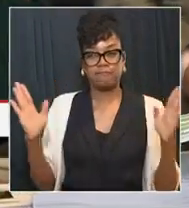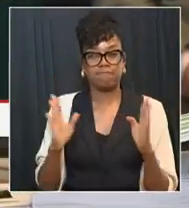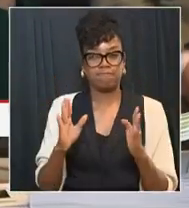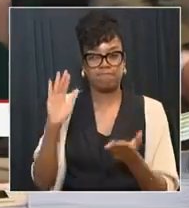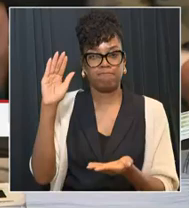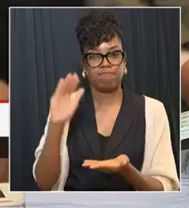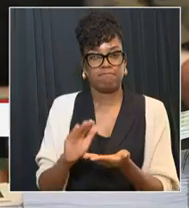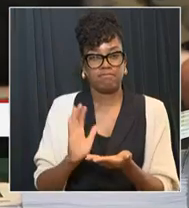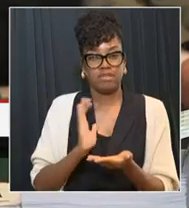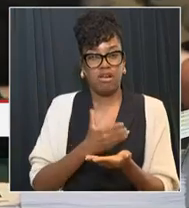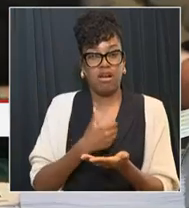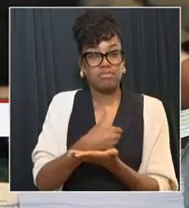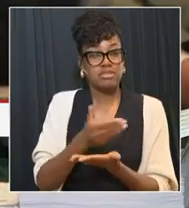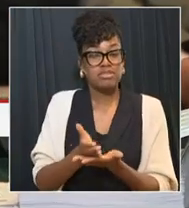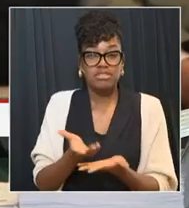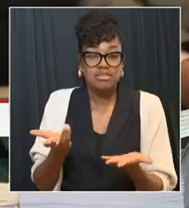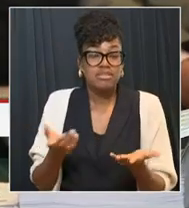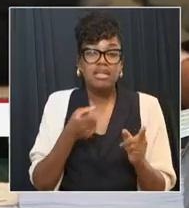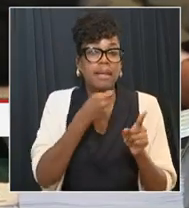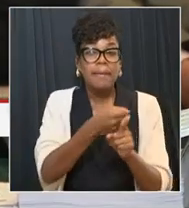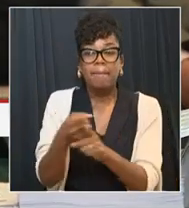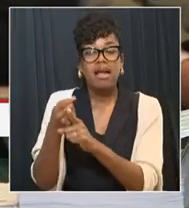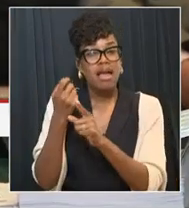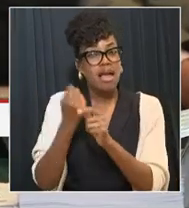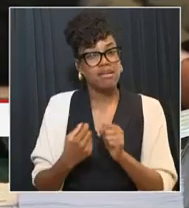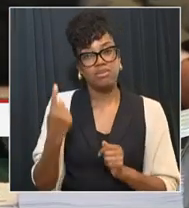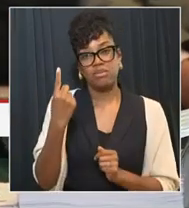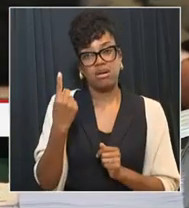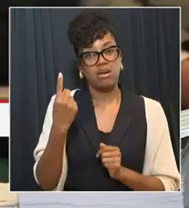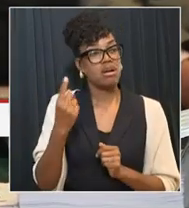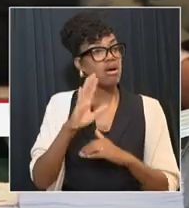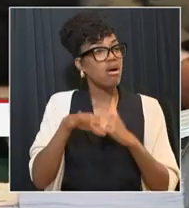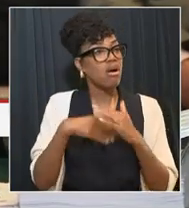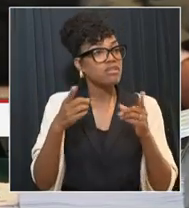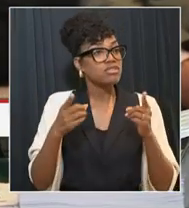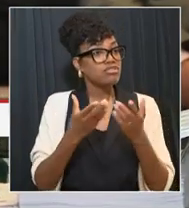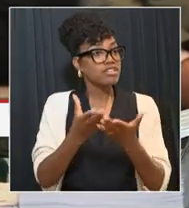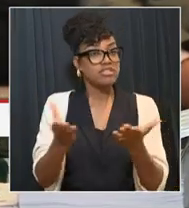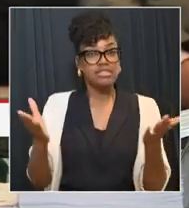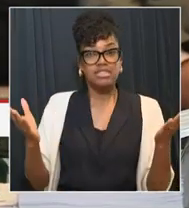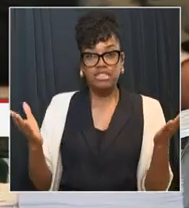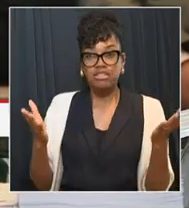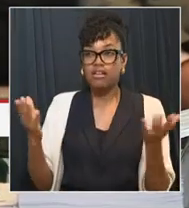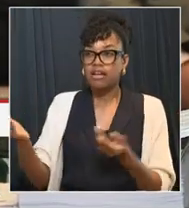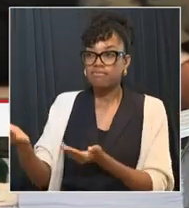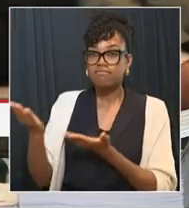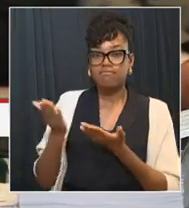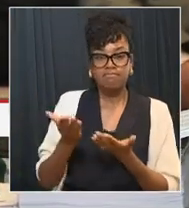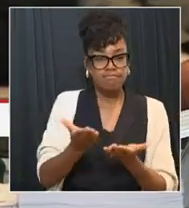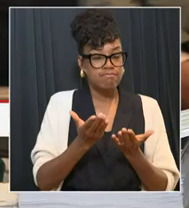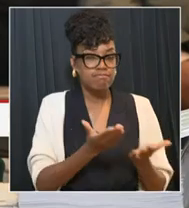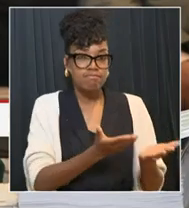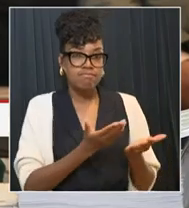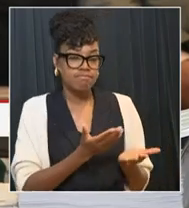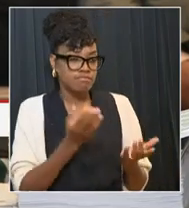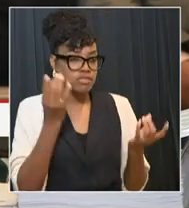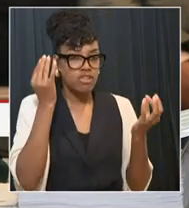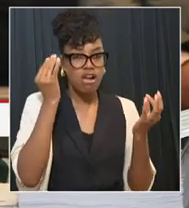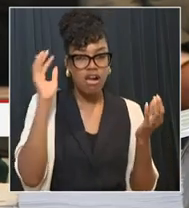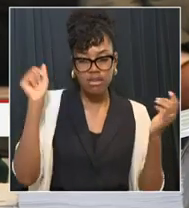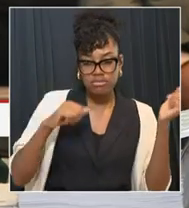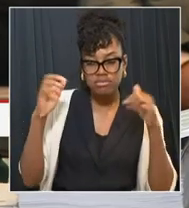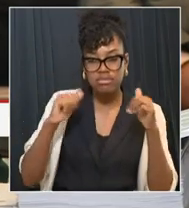all of the directors around me have recommended ways to right size our budget. So everyone is